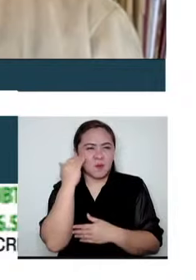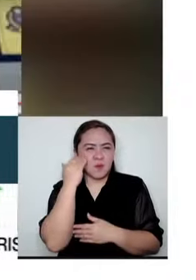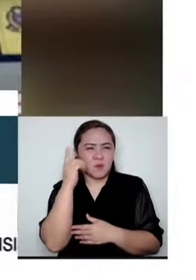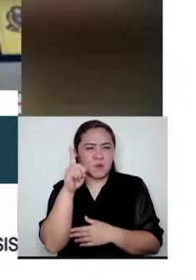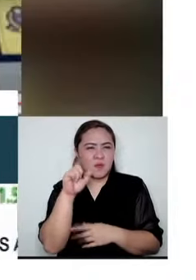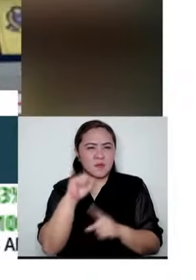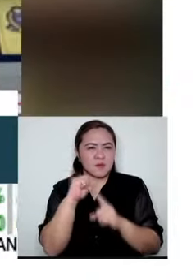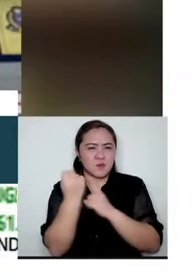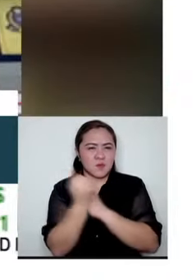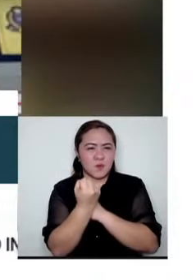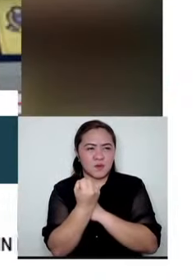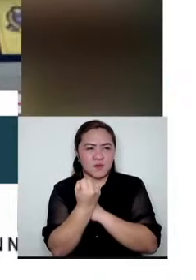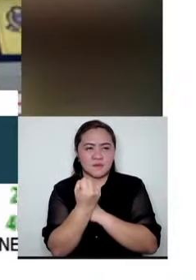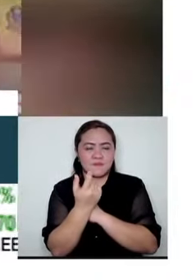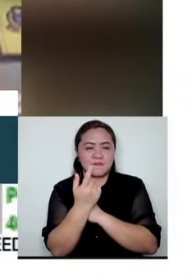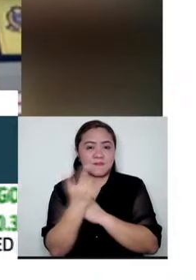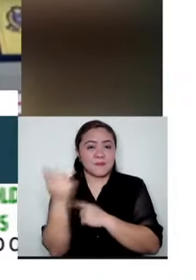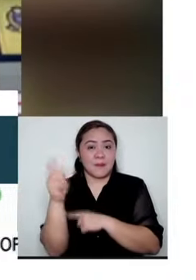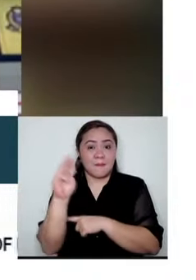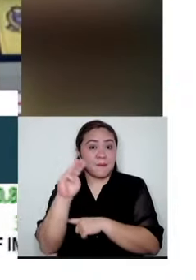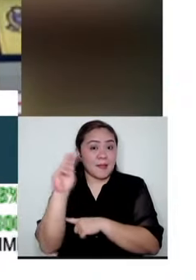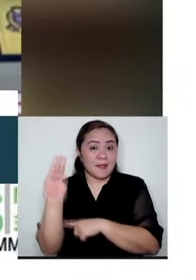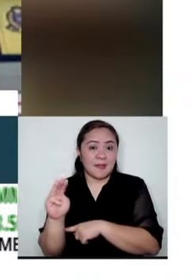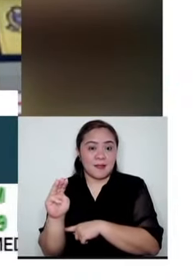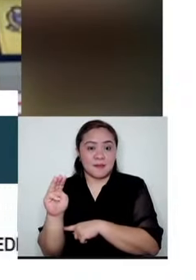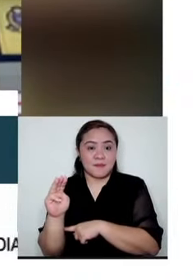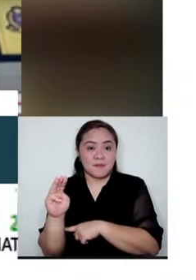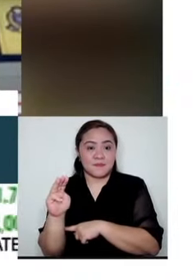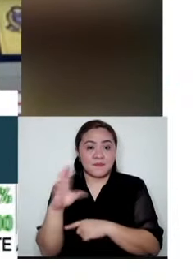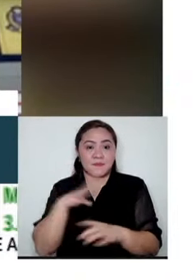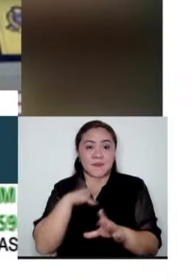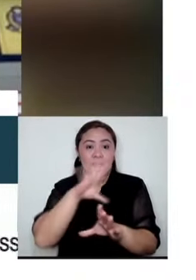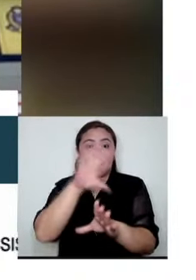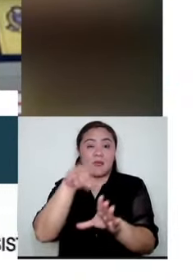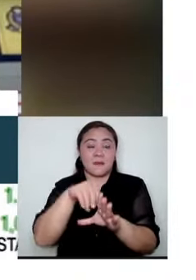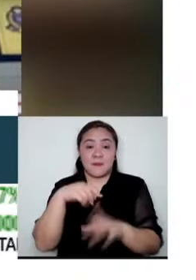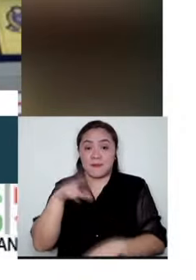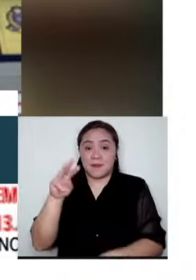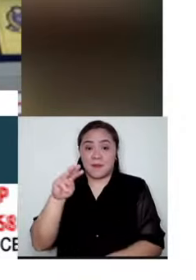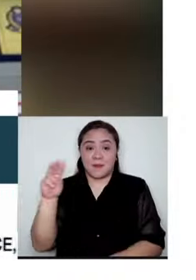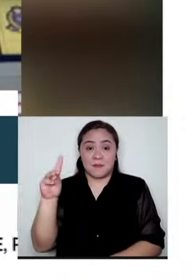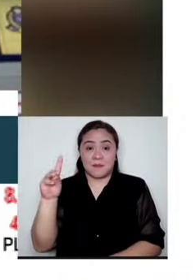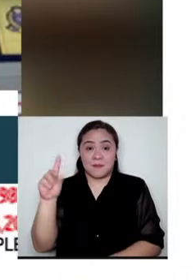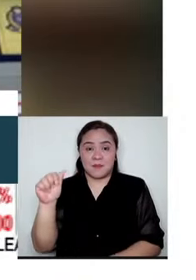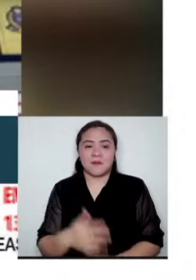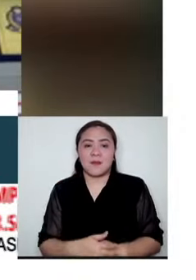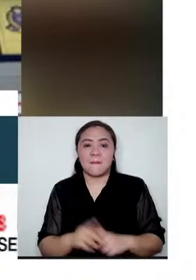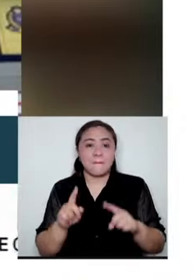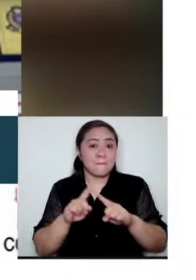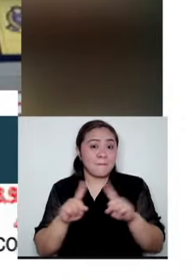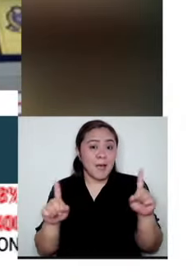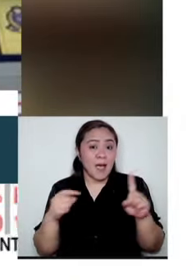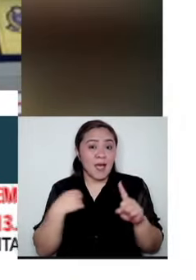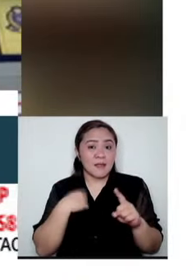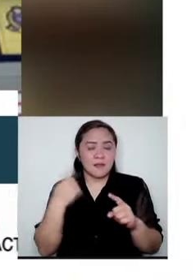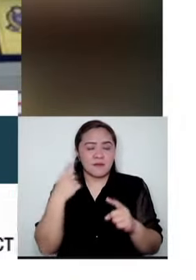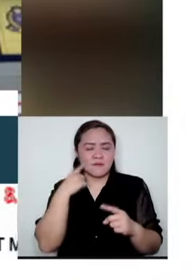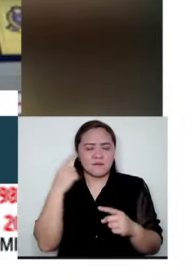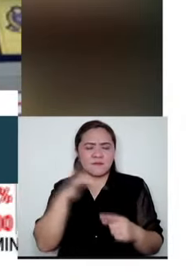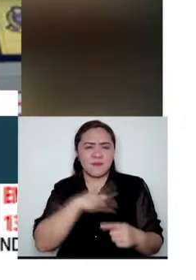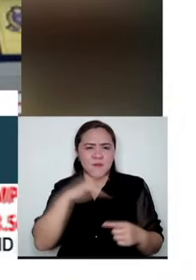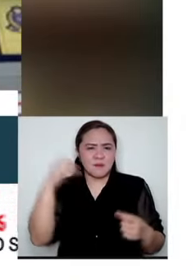situation in the city of Manila. I'm no longer MMDA chairman, but I think it is not a reflection of the